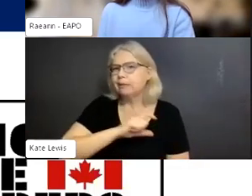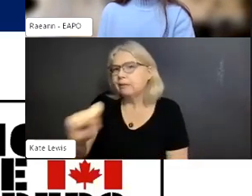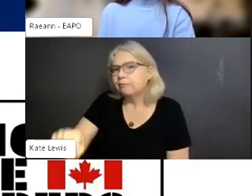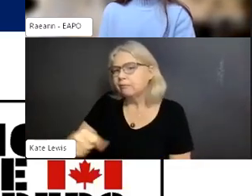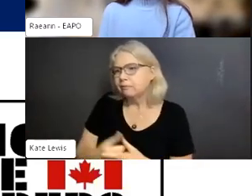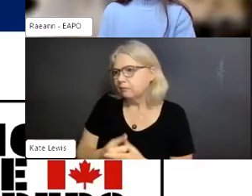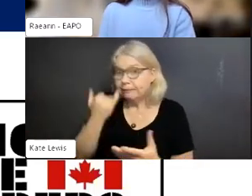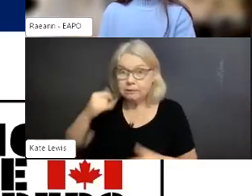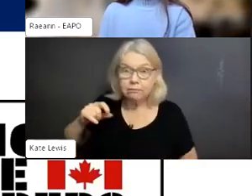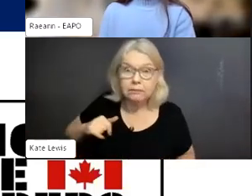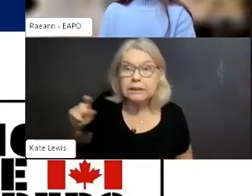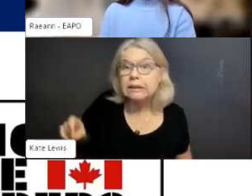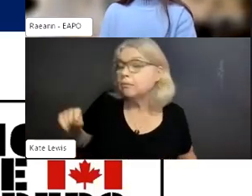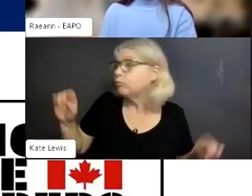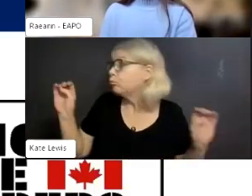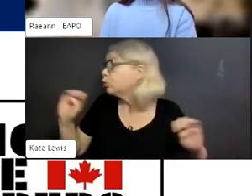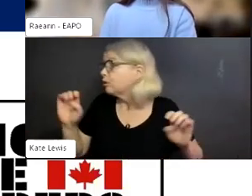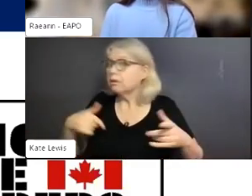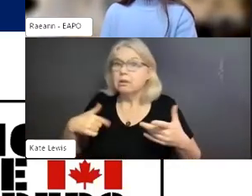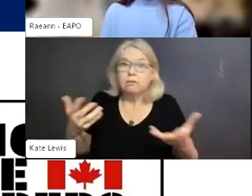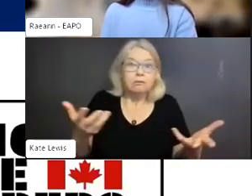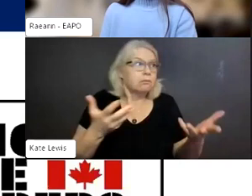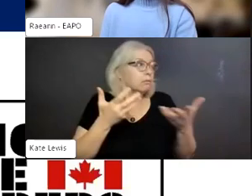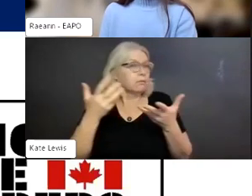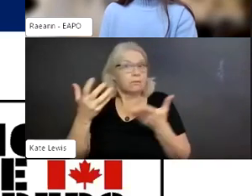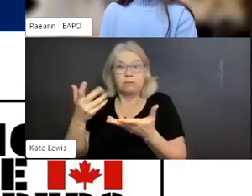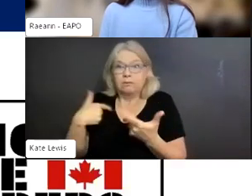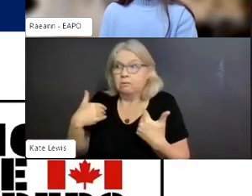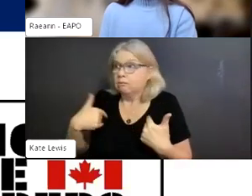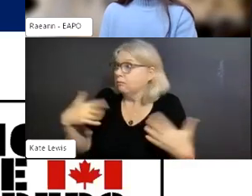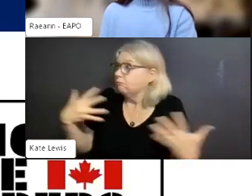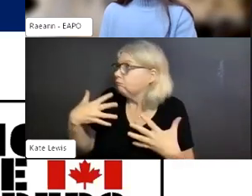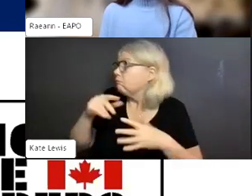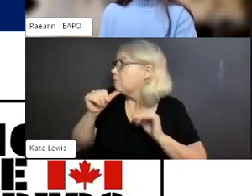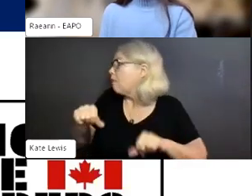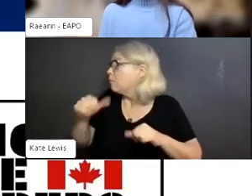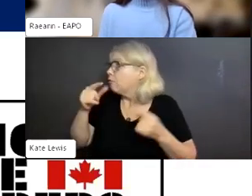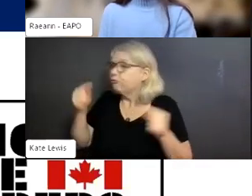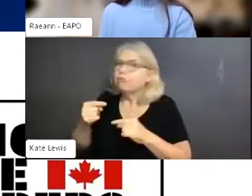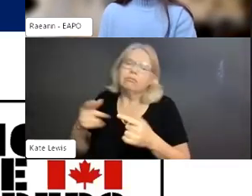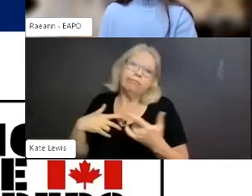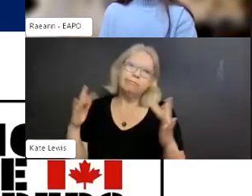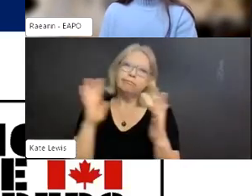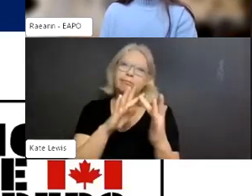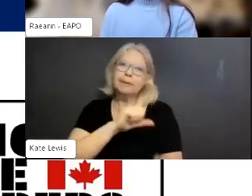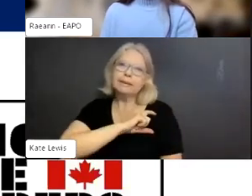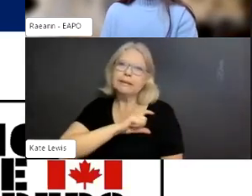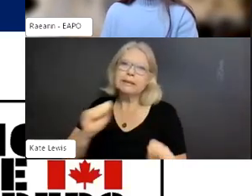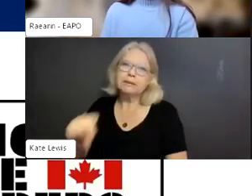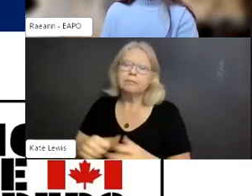that they need support or they're at significant risk of harm. In Toronto and many regional